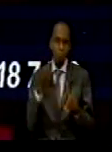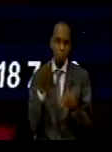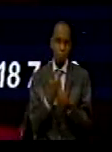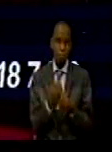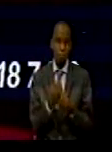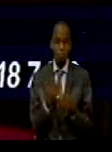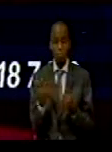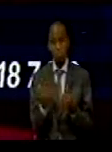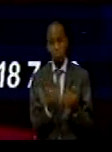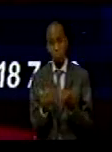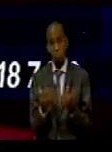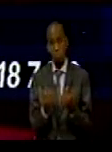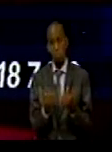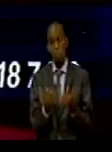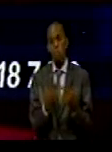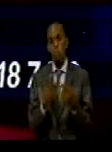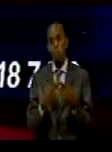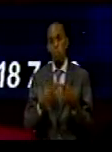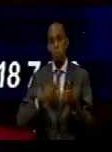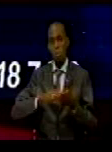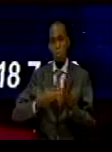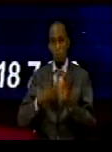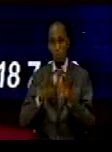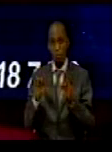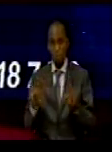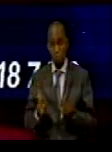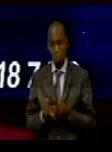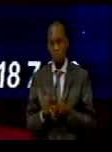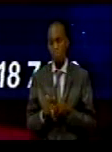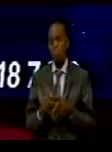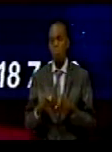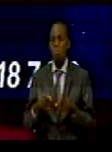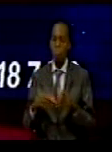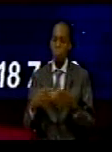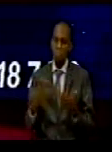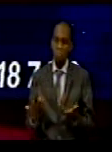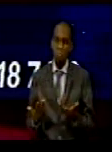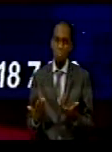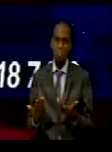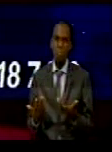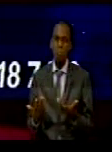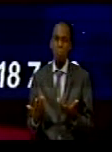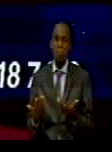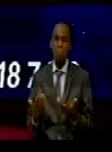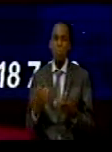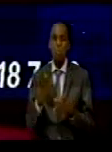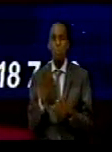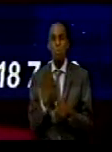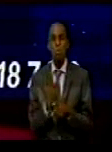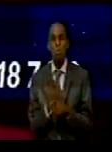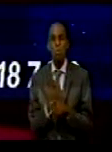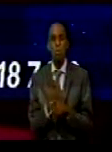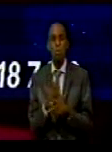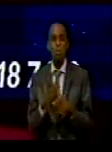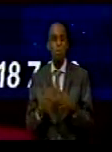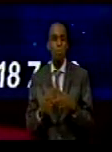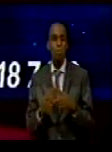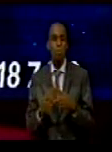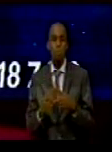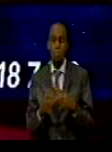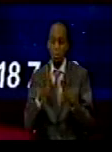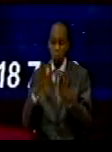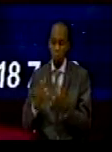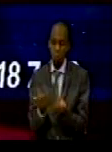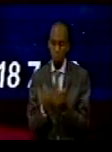to mechanic. So as I park the car for the mechanic side, I say to mark across so that I'll be able to enter keke to go to